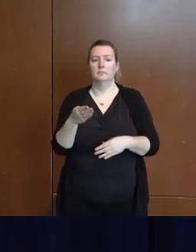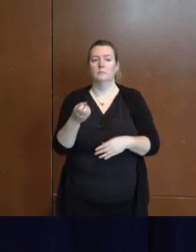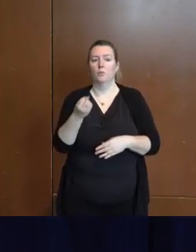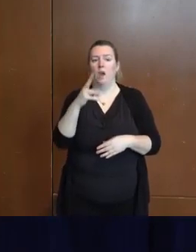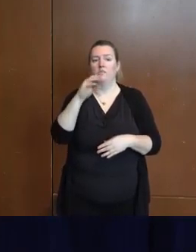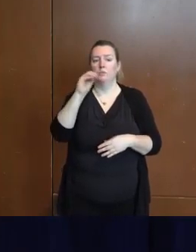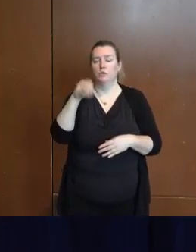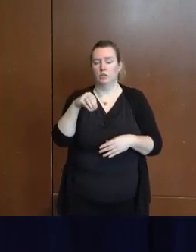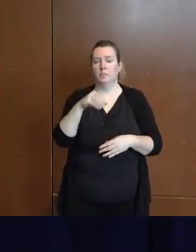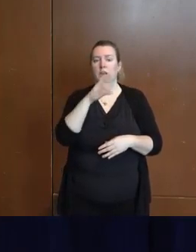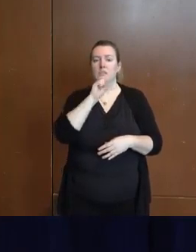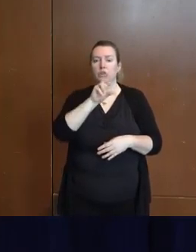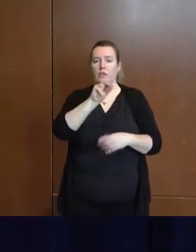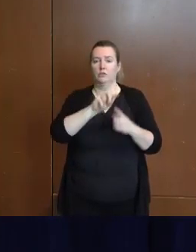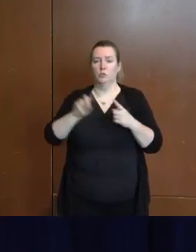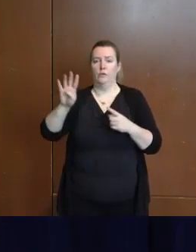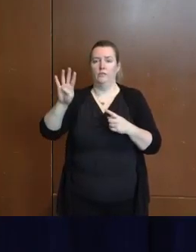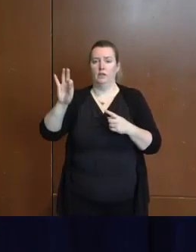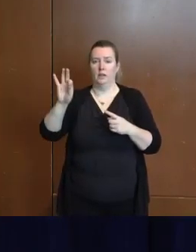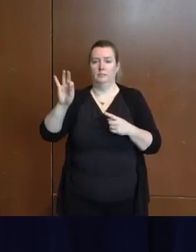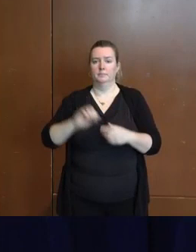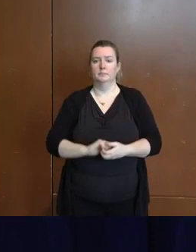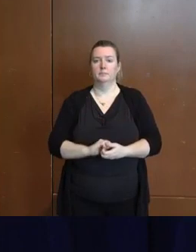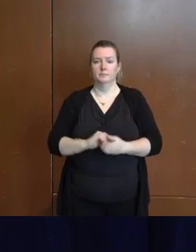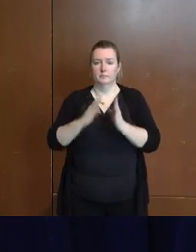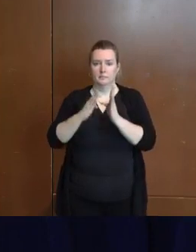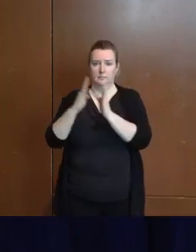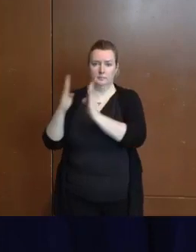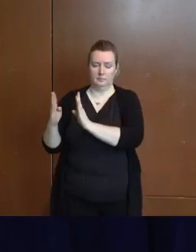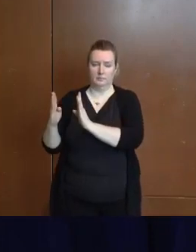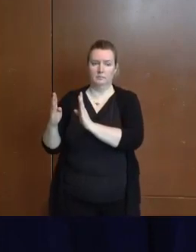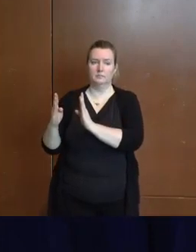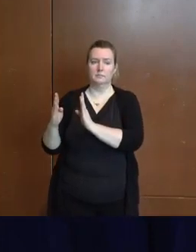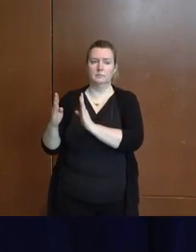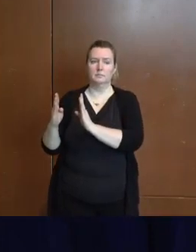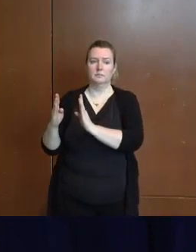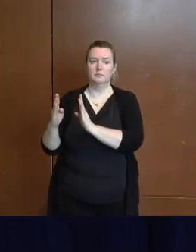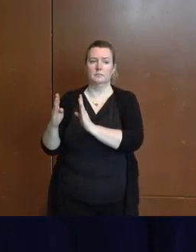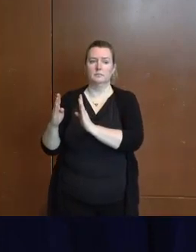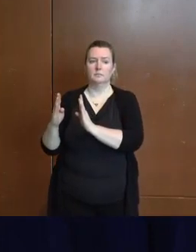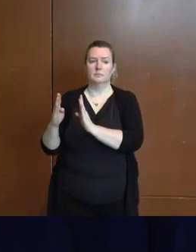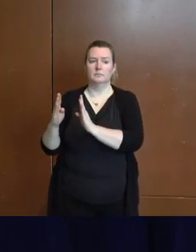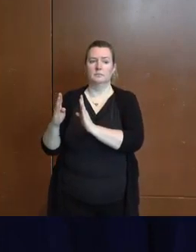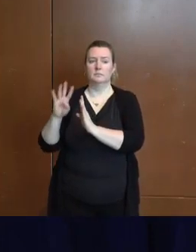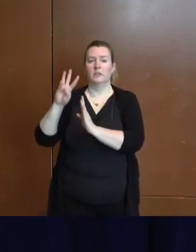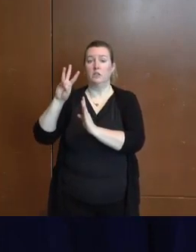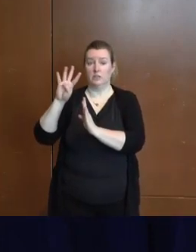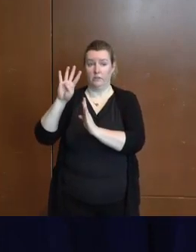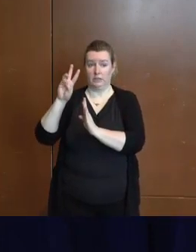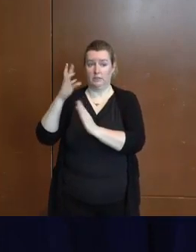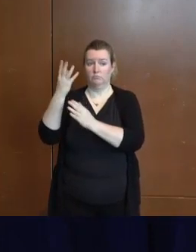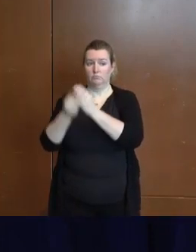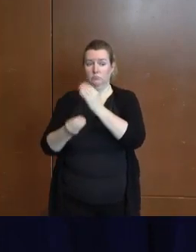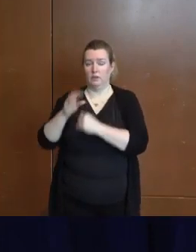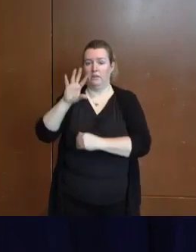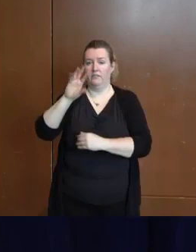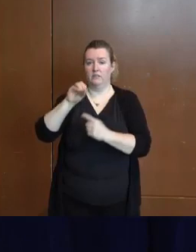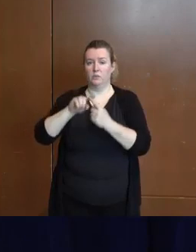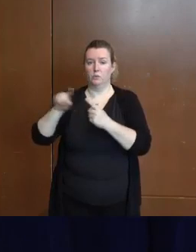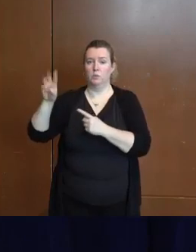49. 46, or 17%, between the ages of 50 and 64. And 80,